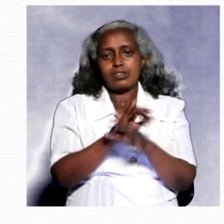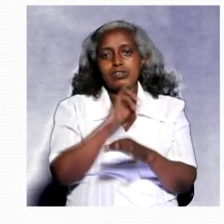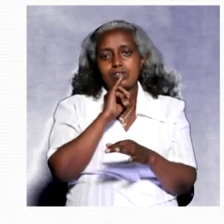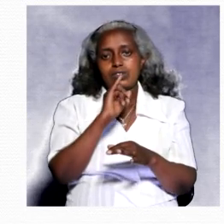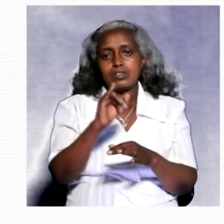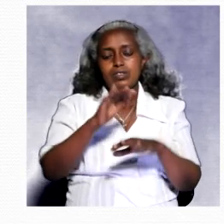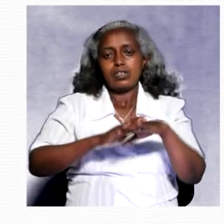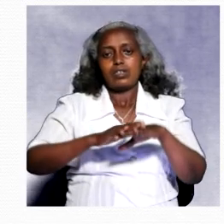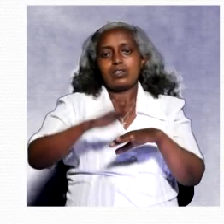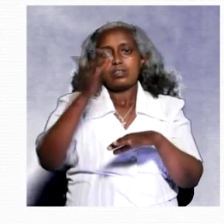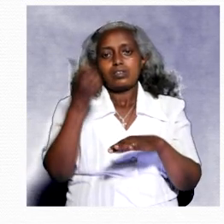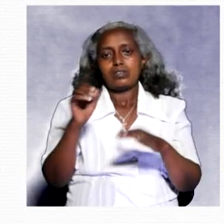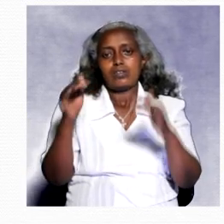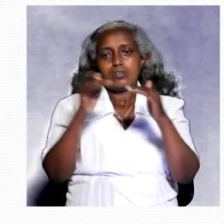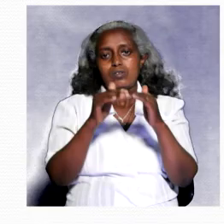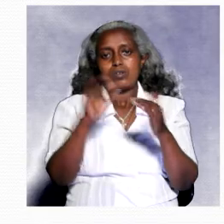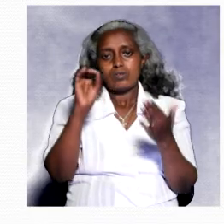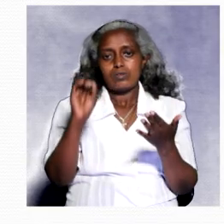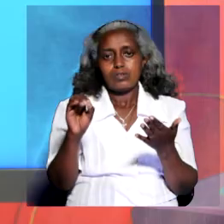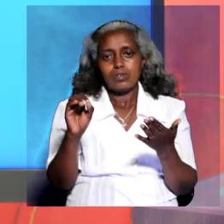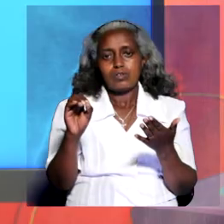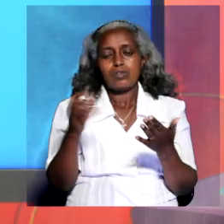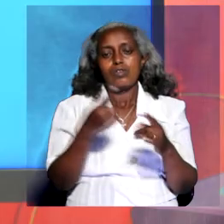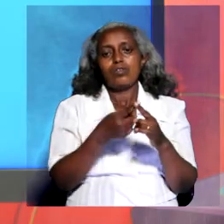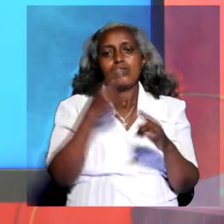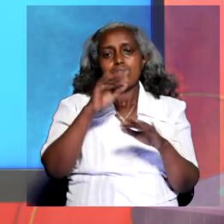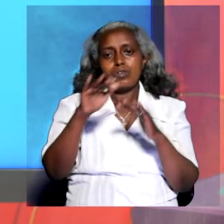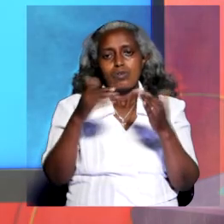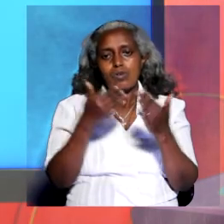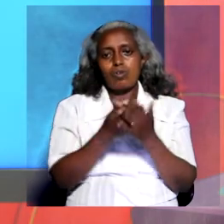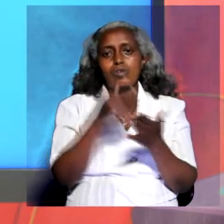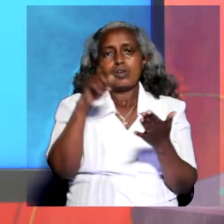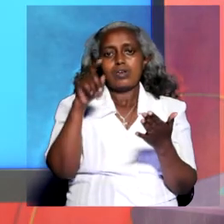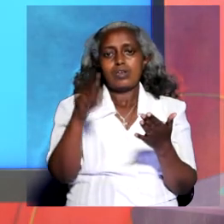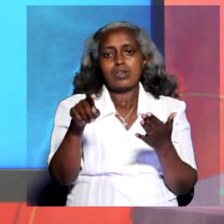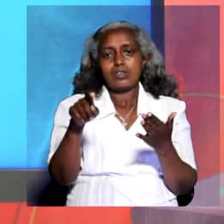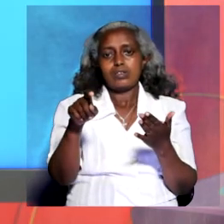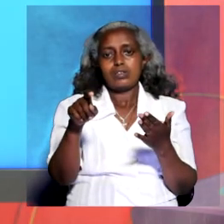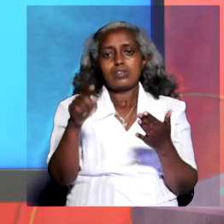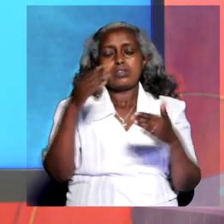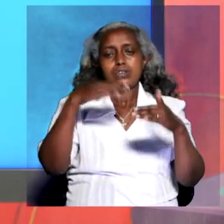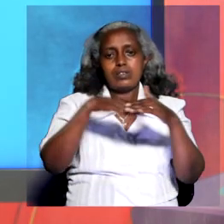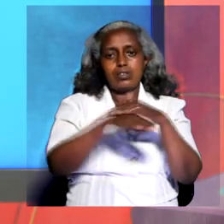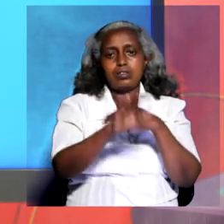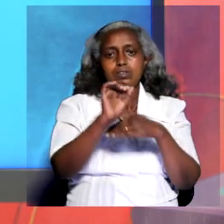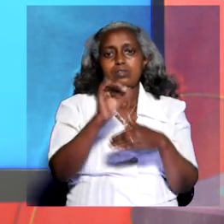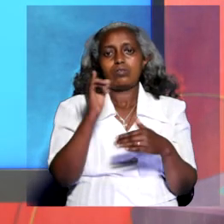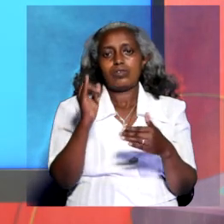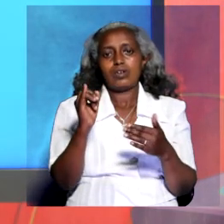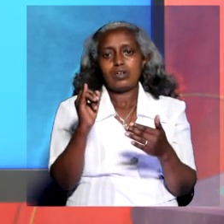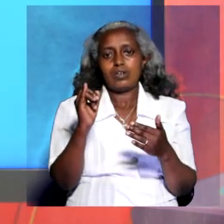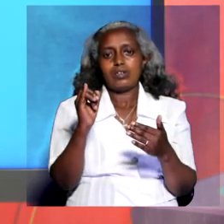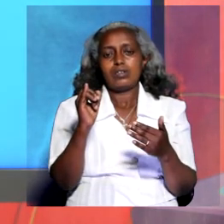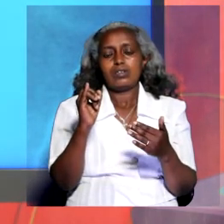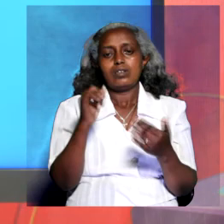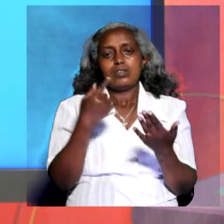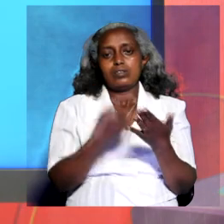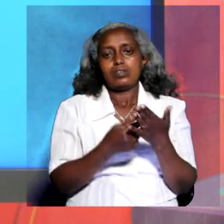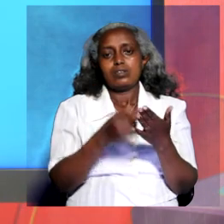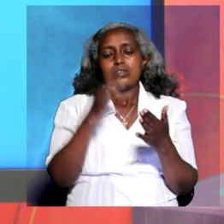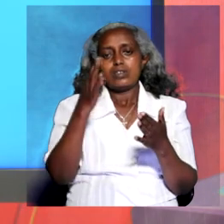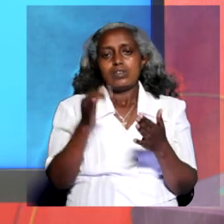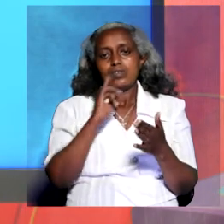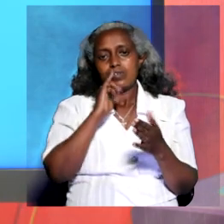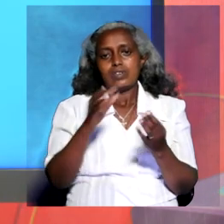is greater than or equal to 0 for all x in the interior of I, then f